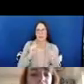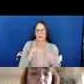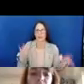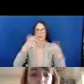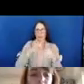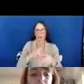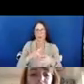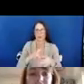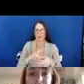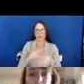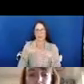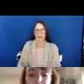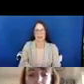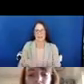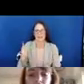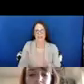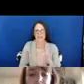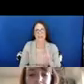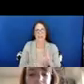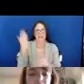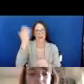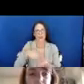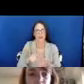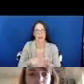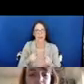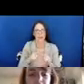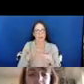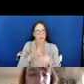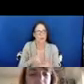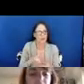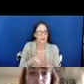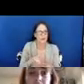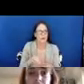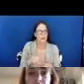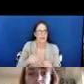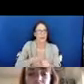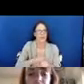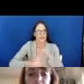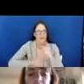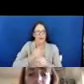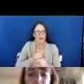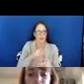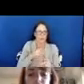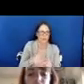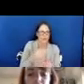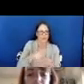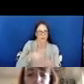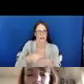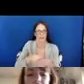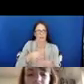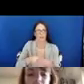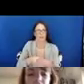And the barriers to accessing medical care are many. Individual, economic, and socio-political factors all